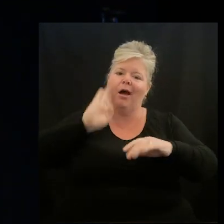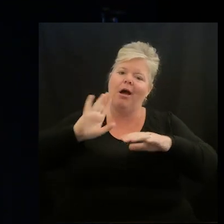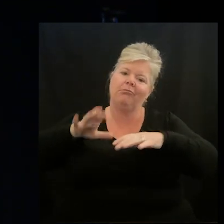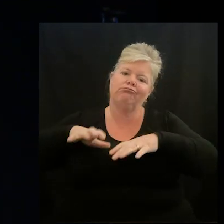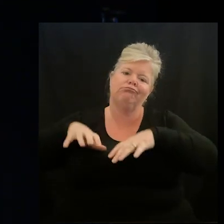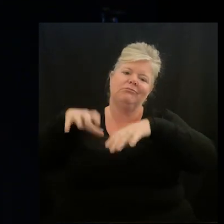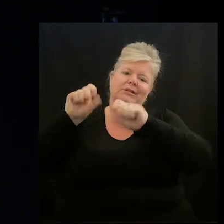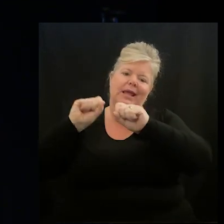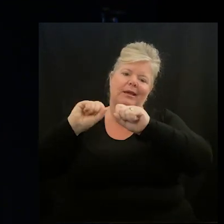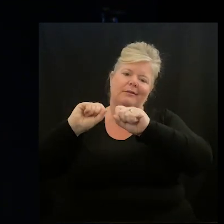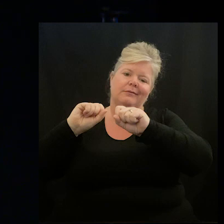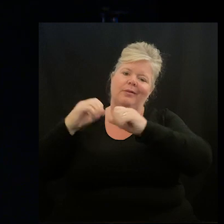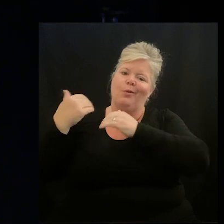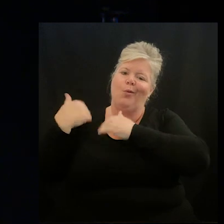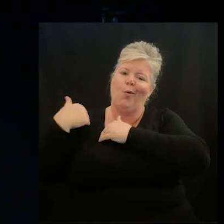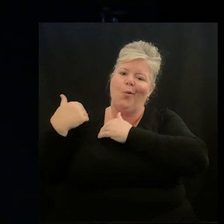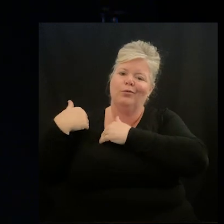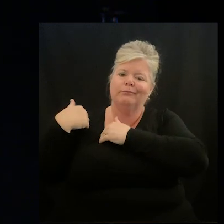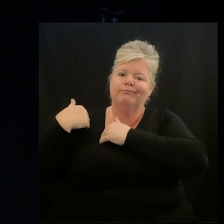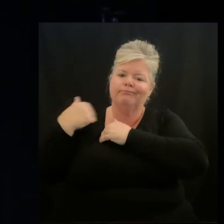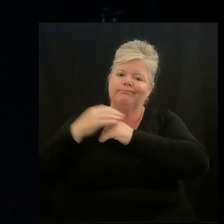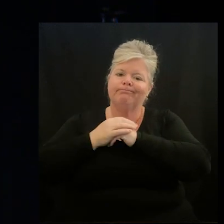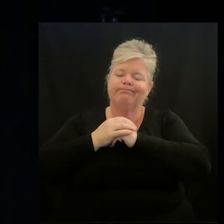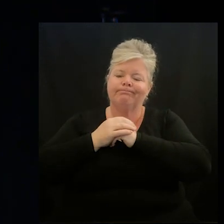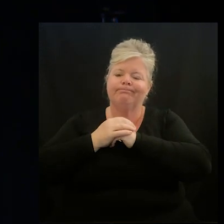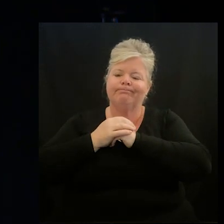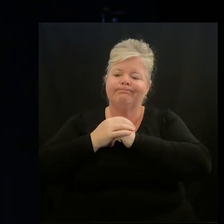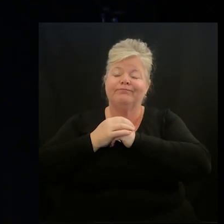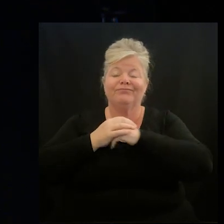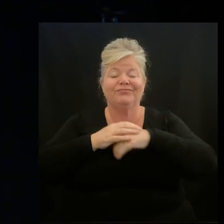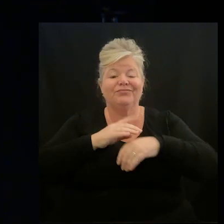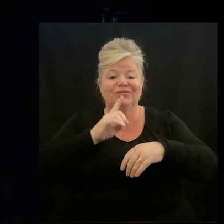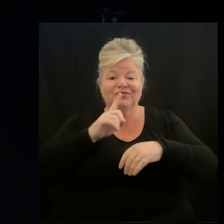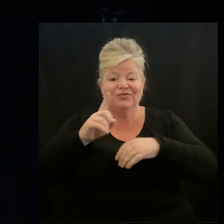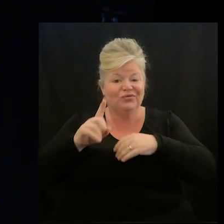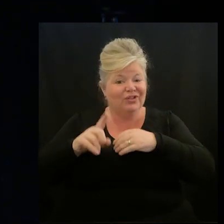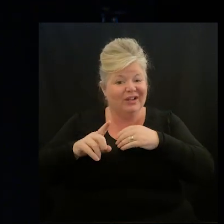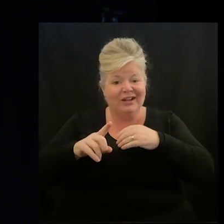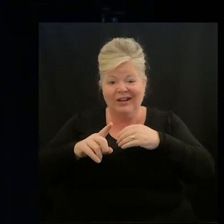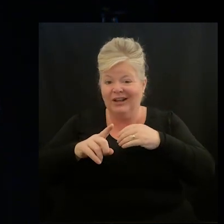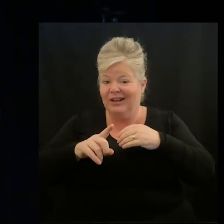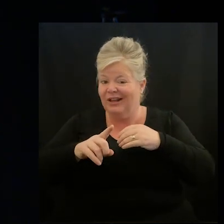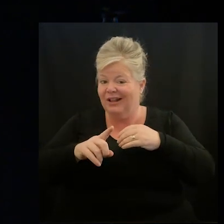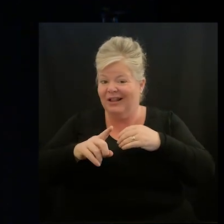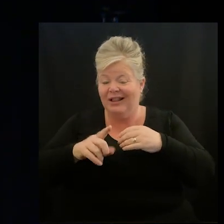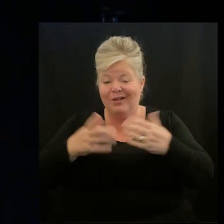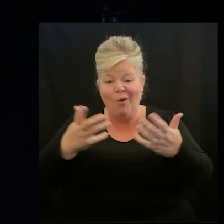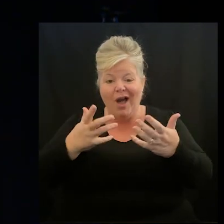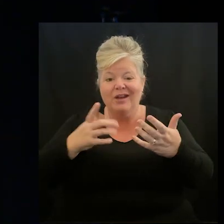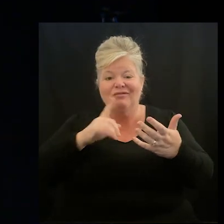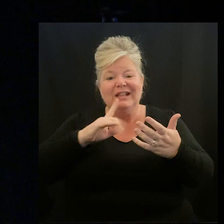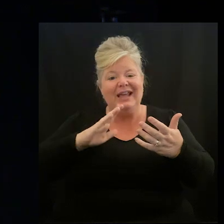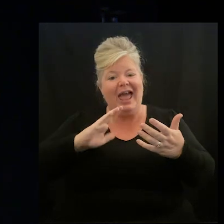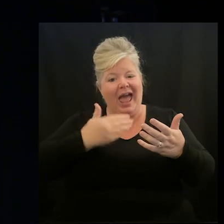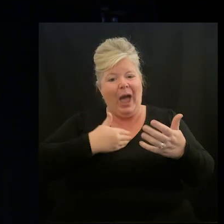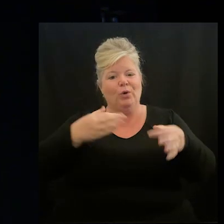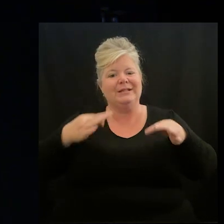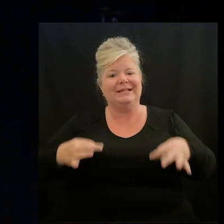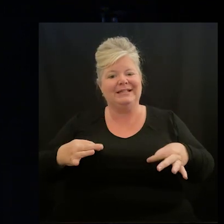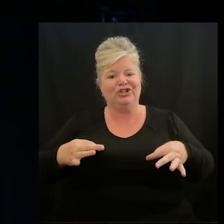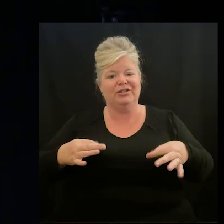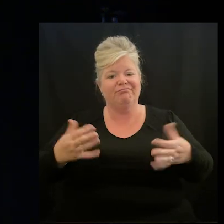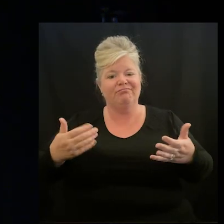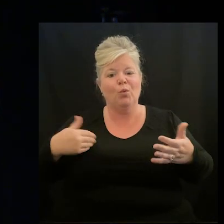our load is unbearable. The reality is, ladies and gentlemen, it is completely up to us. We can take